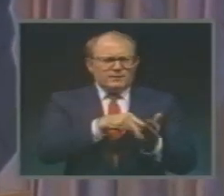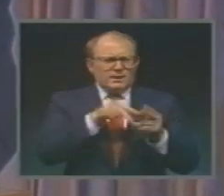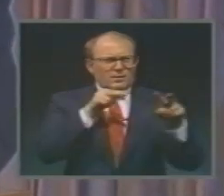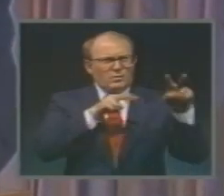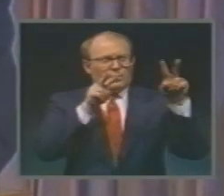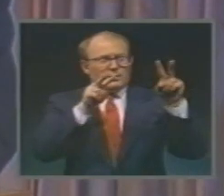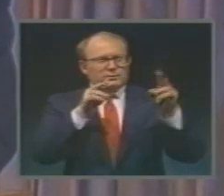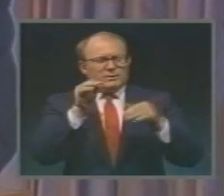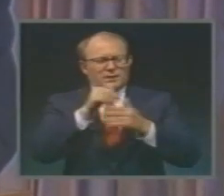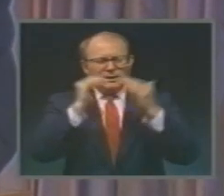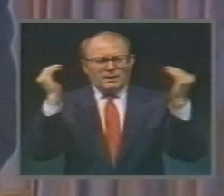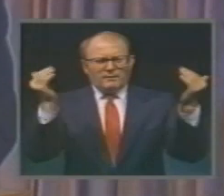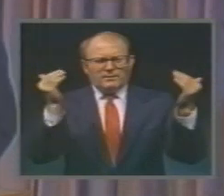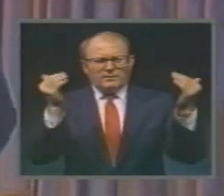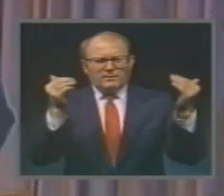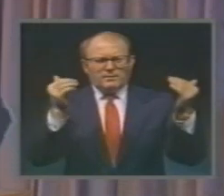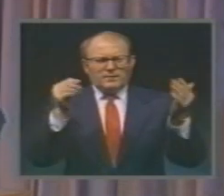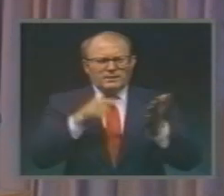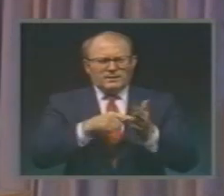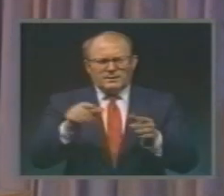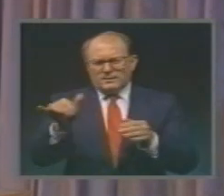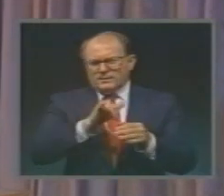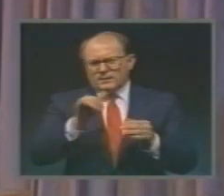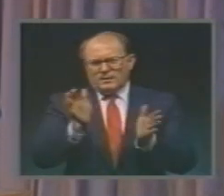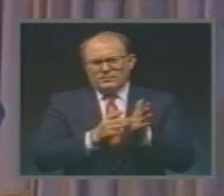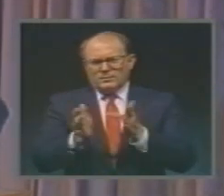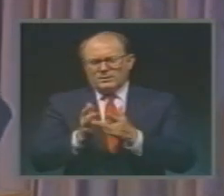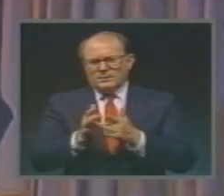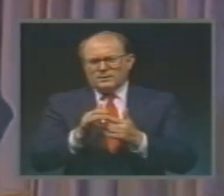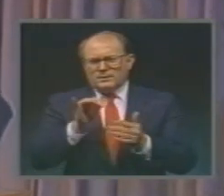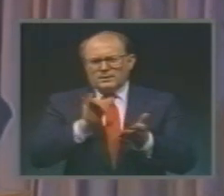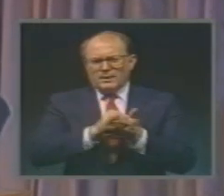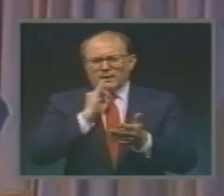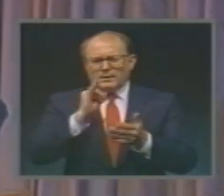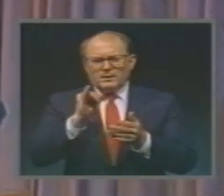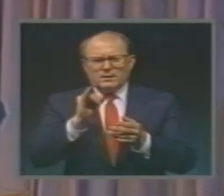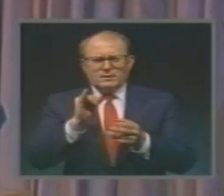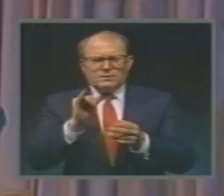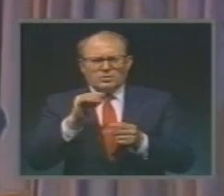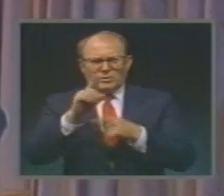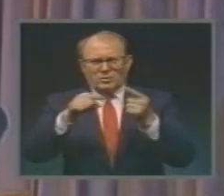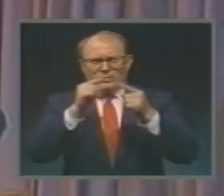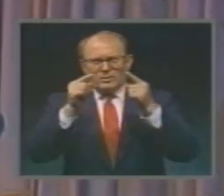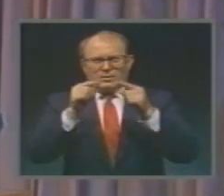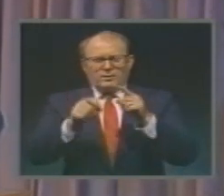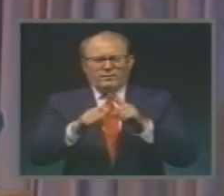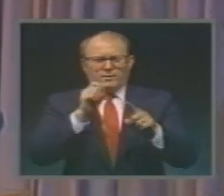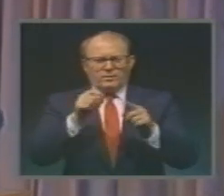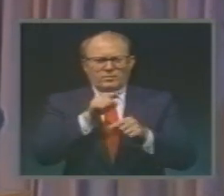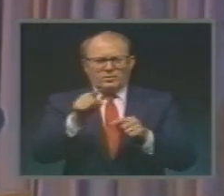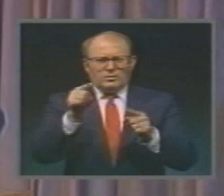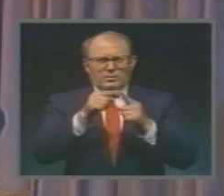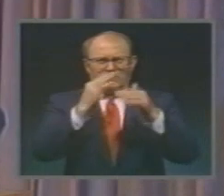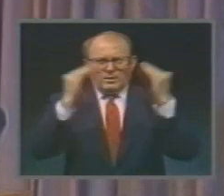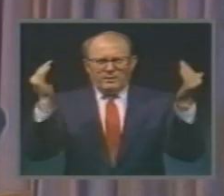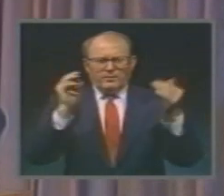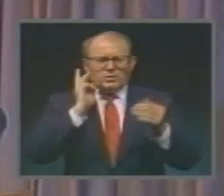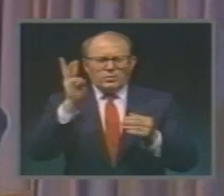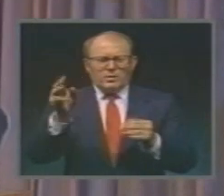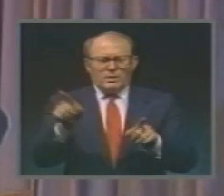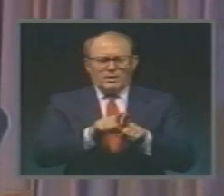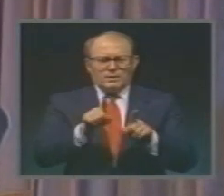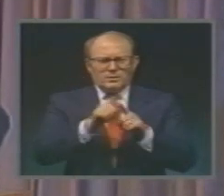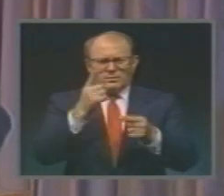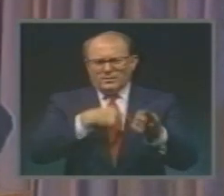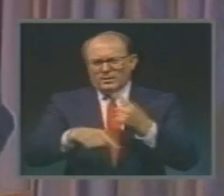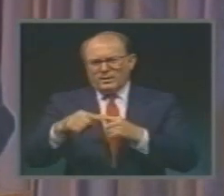in the heaven? This same Jesus which is taken up from you into heaven shall so come